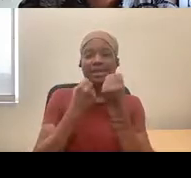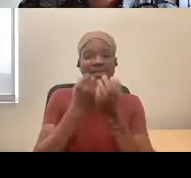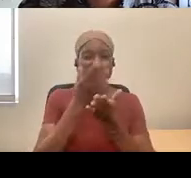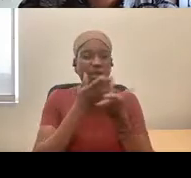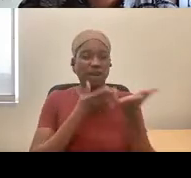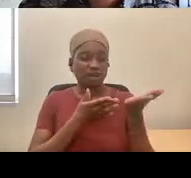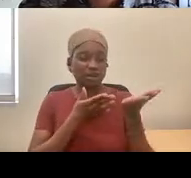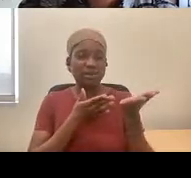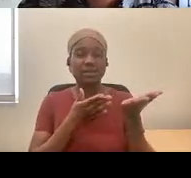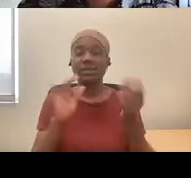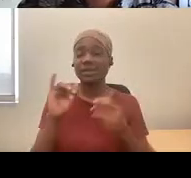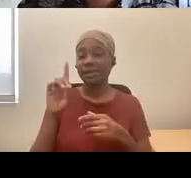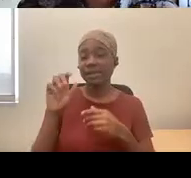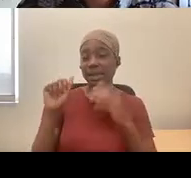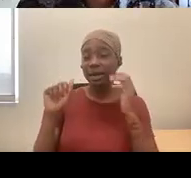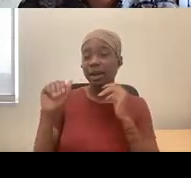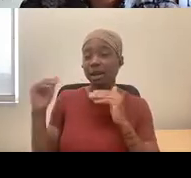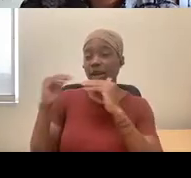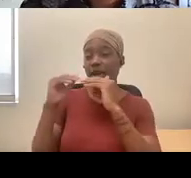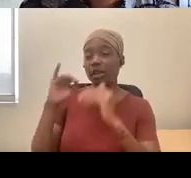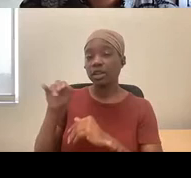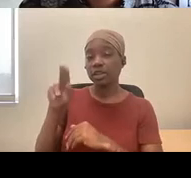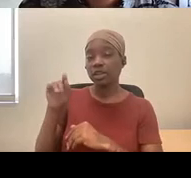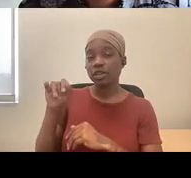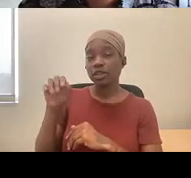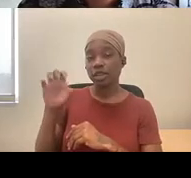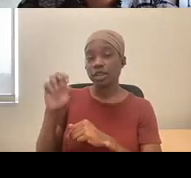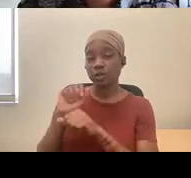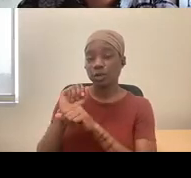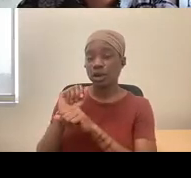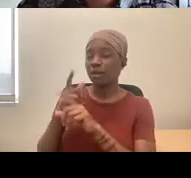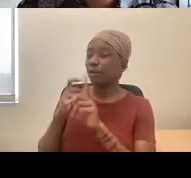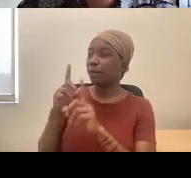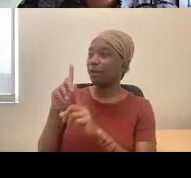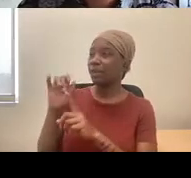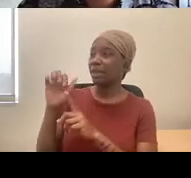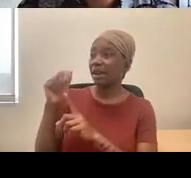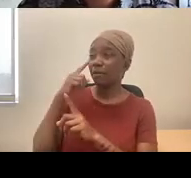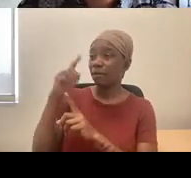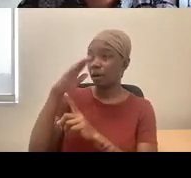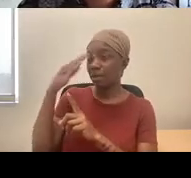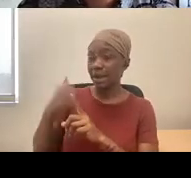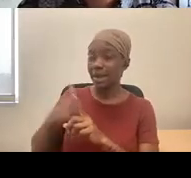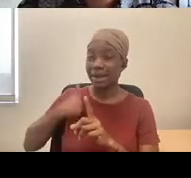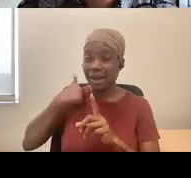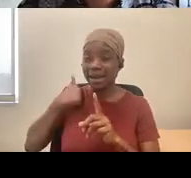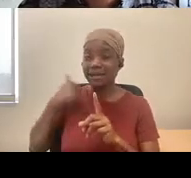the data justice work that Data for Black Lives folks are doing.